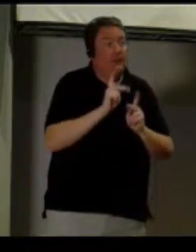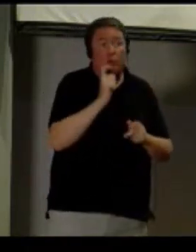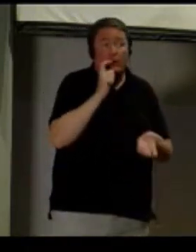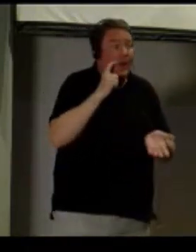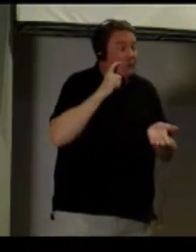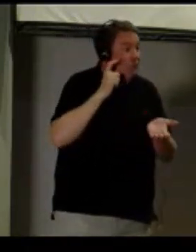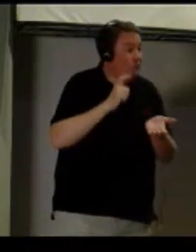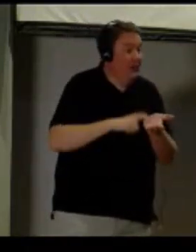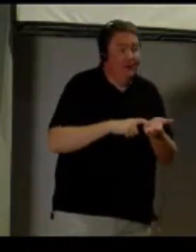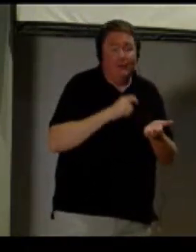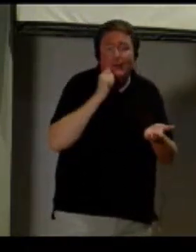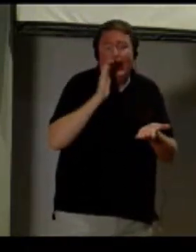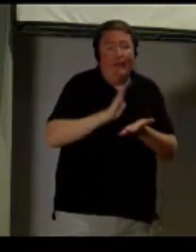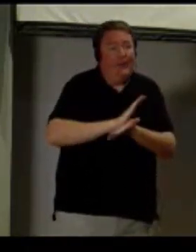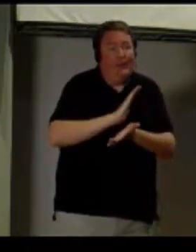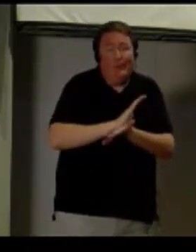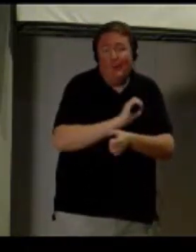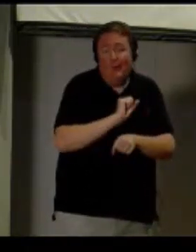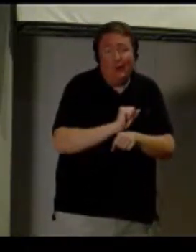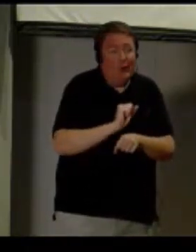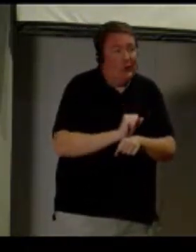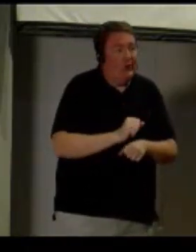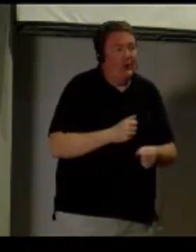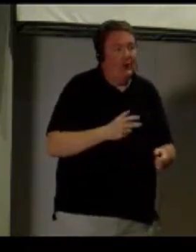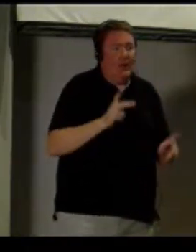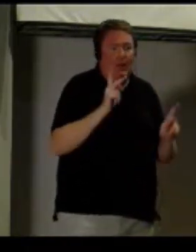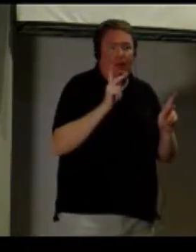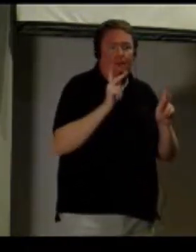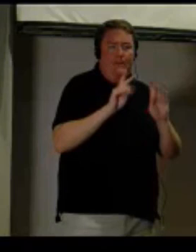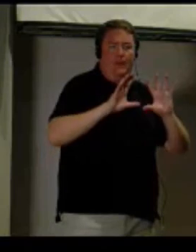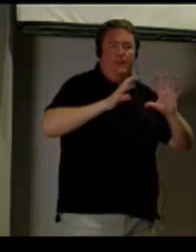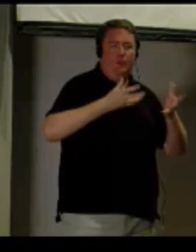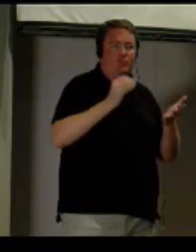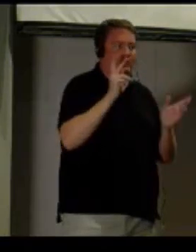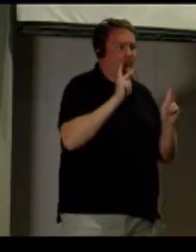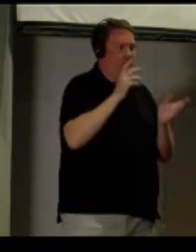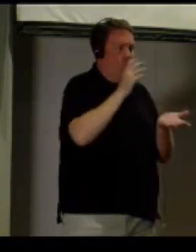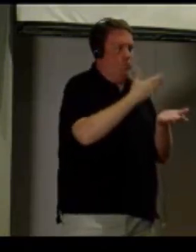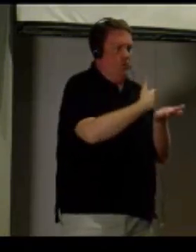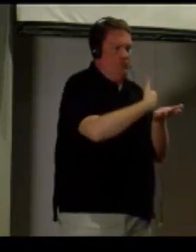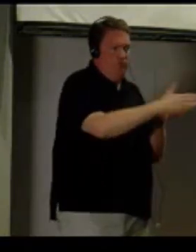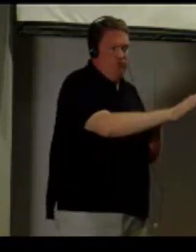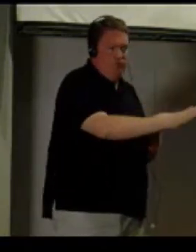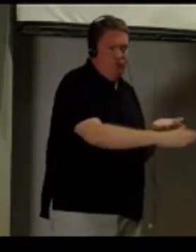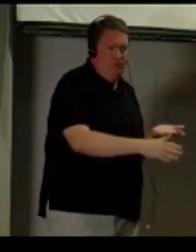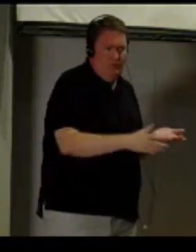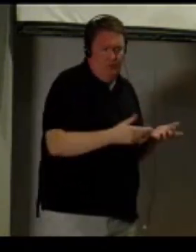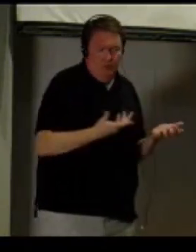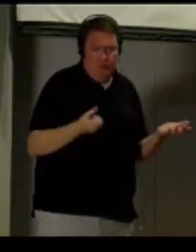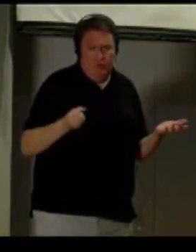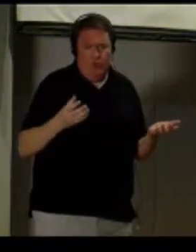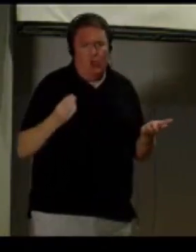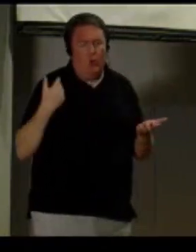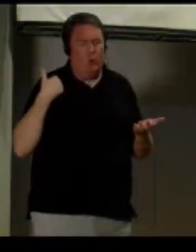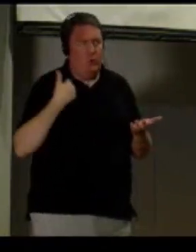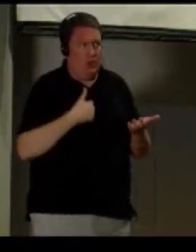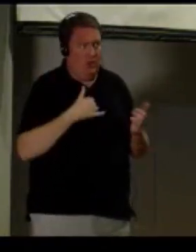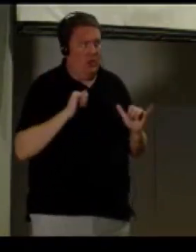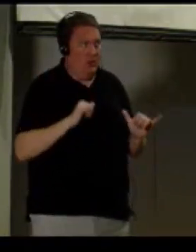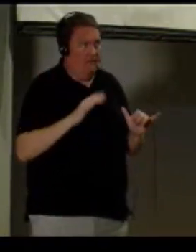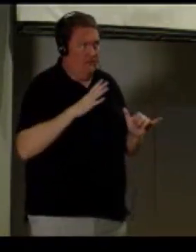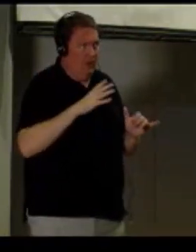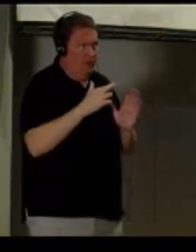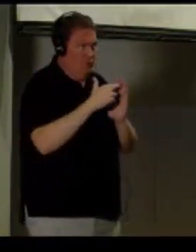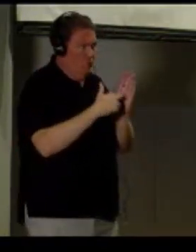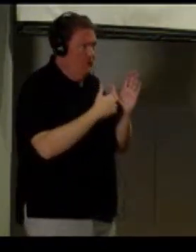under-recognized, marginalized populations. So we needed to come up with ways to manage that would still allow